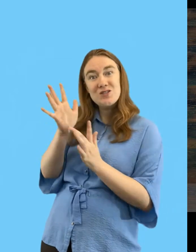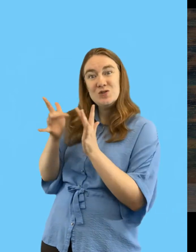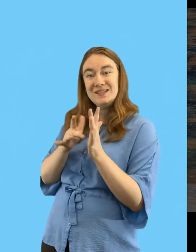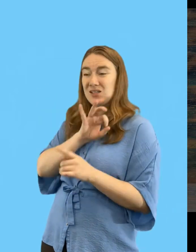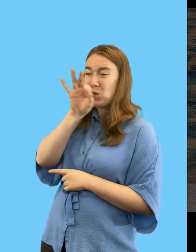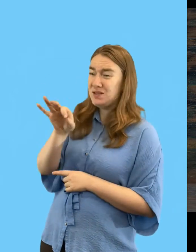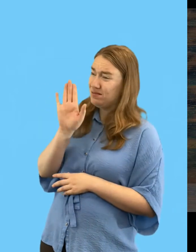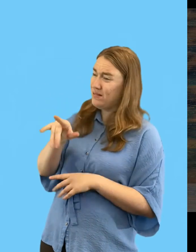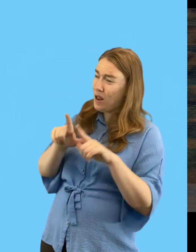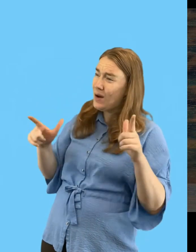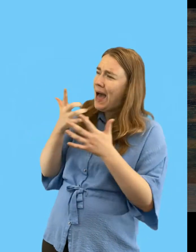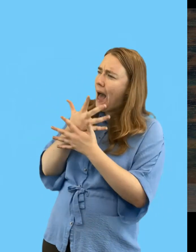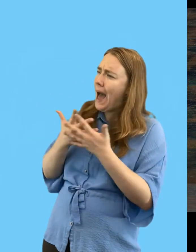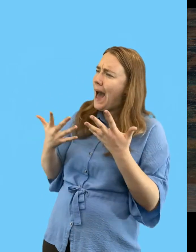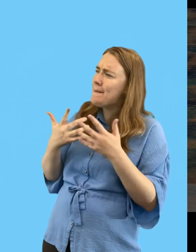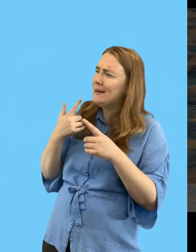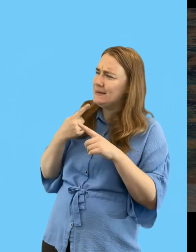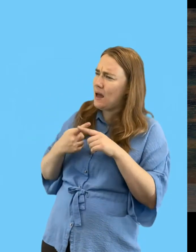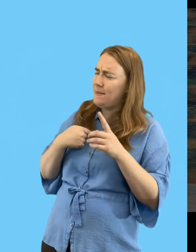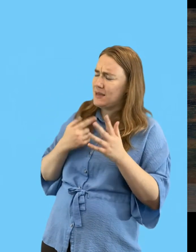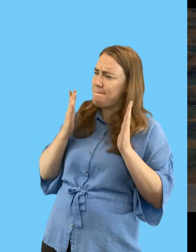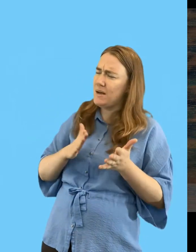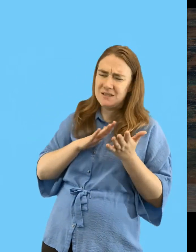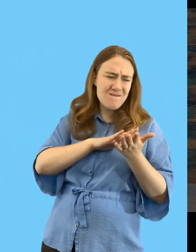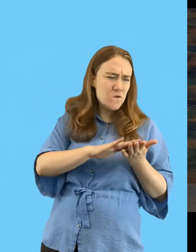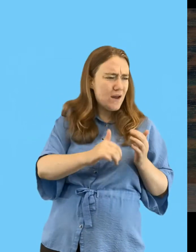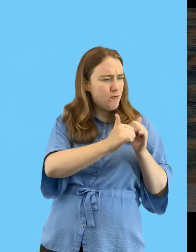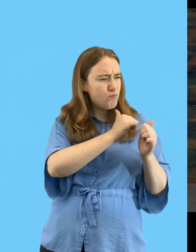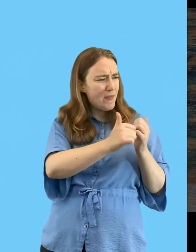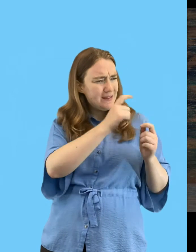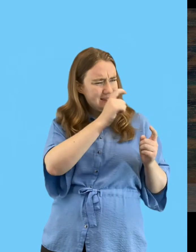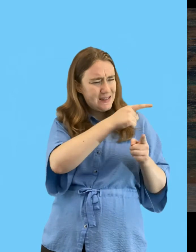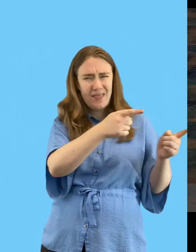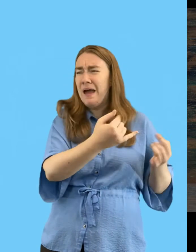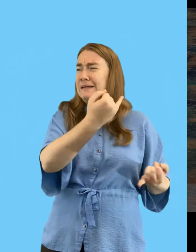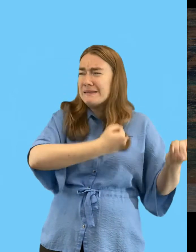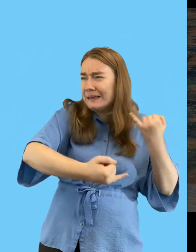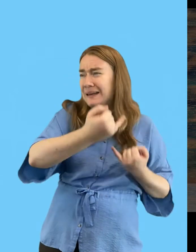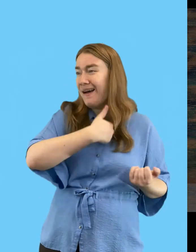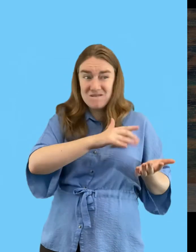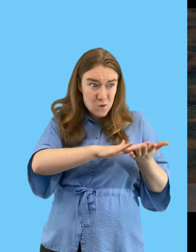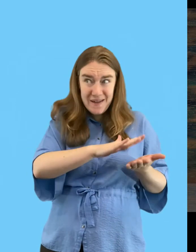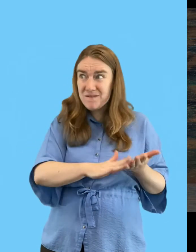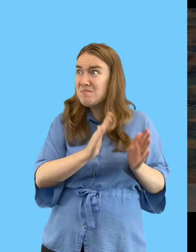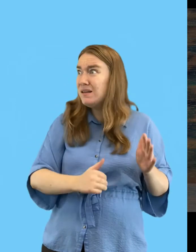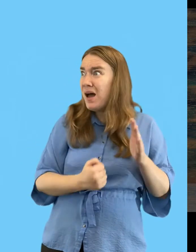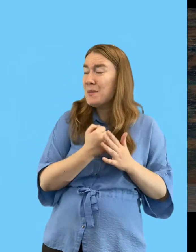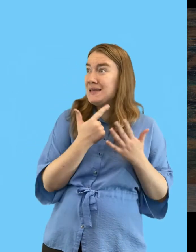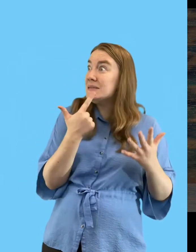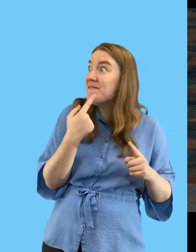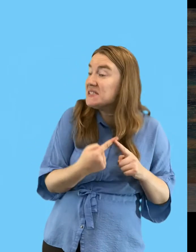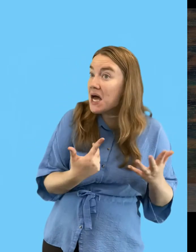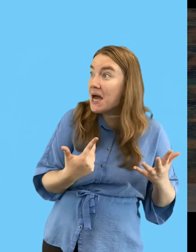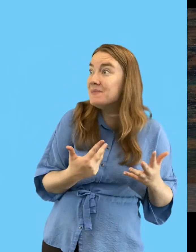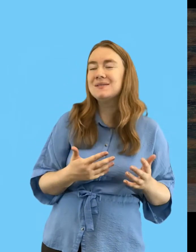to Jesus, "Lord, how many times shall I forgive my brother or sister who sins against me? Up to seven times?" Jesus